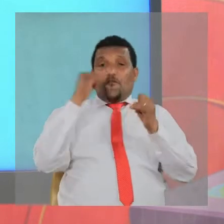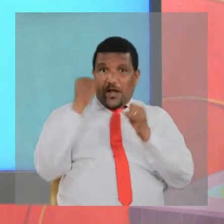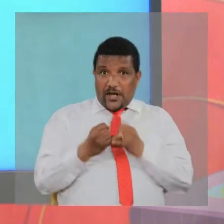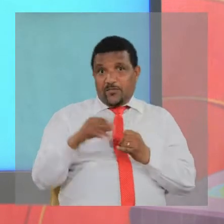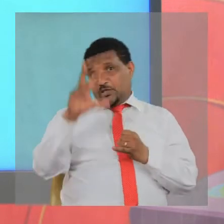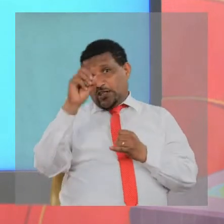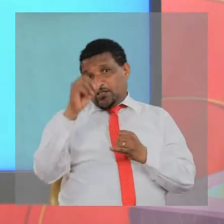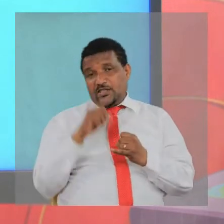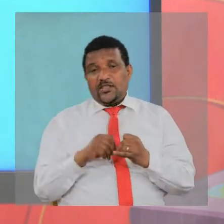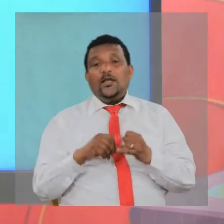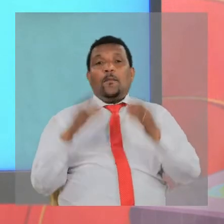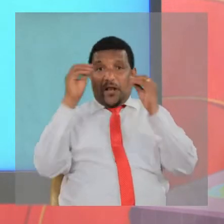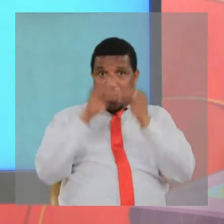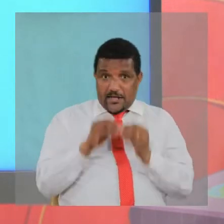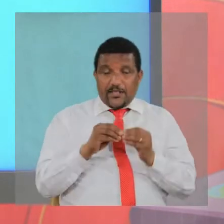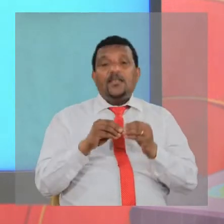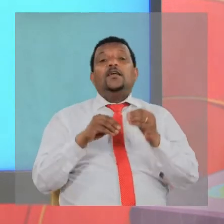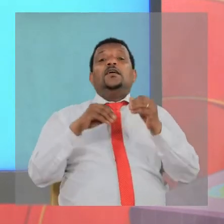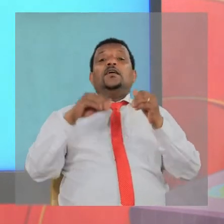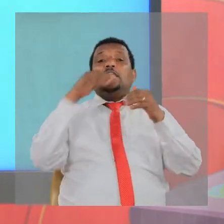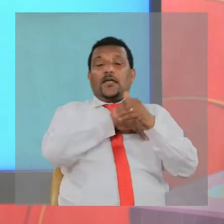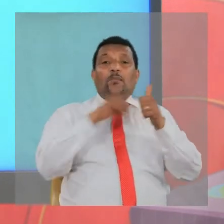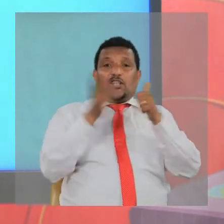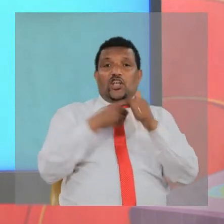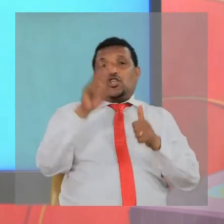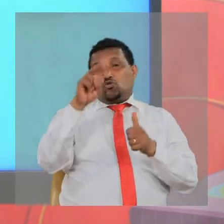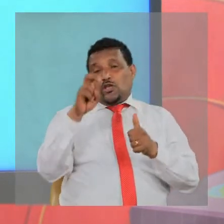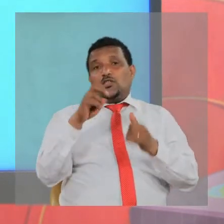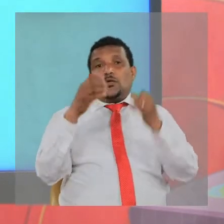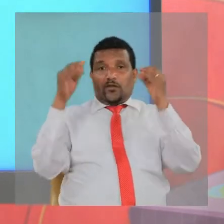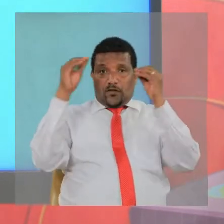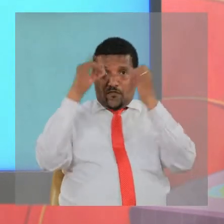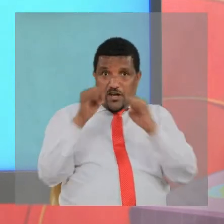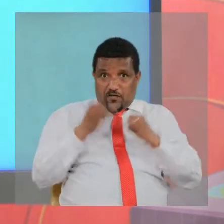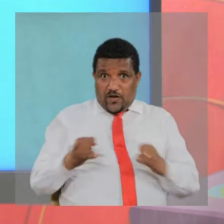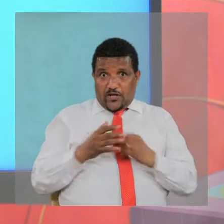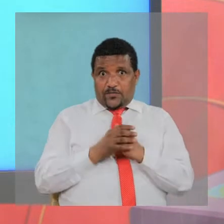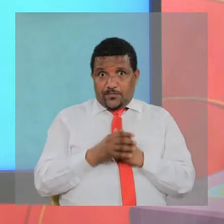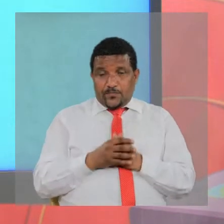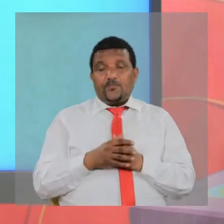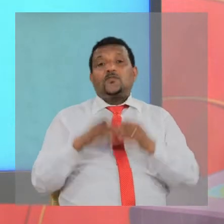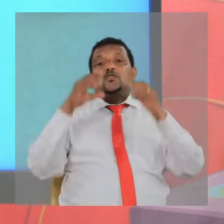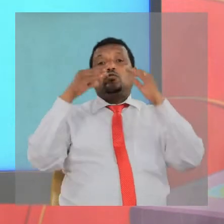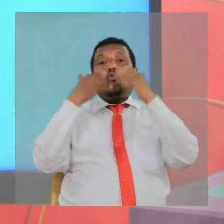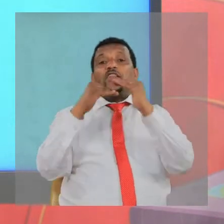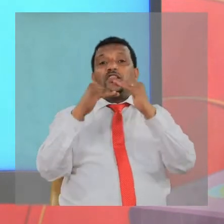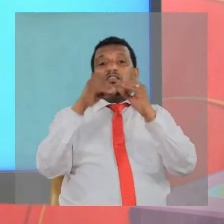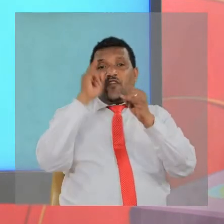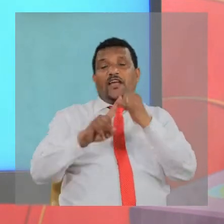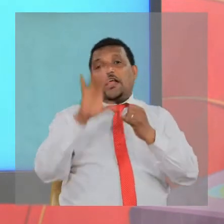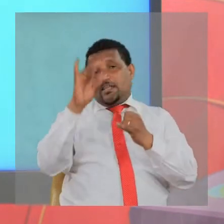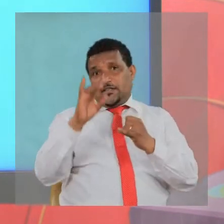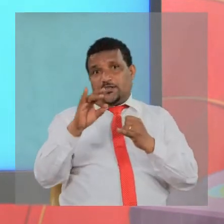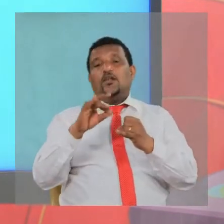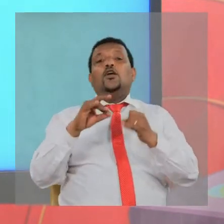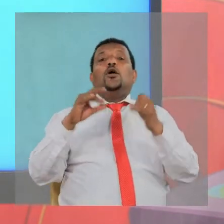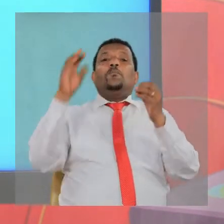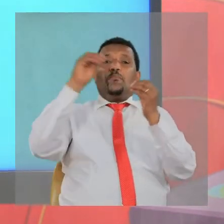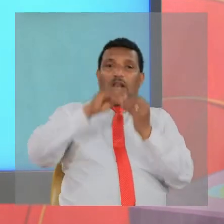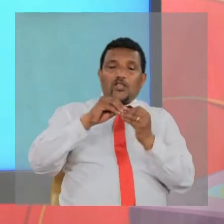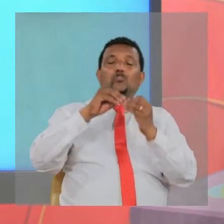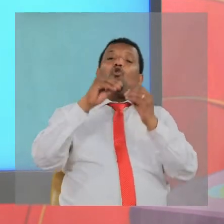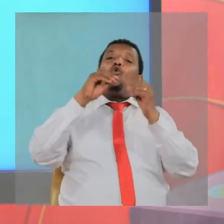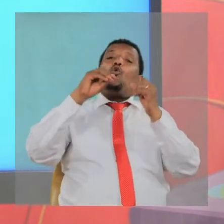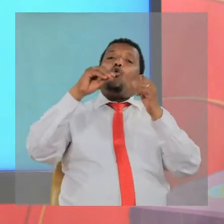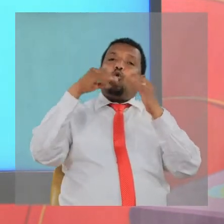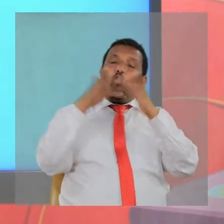is 30 plus income initial is 20 divided by quantity final is 8 plus quantity initial